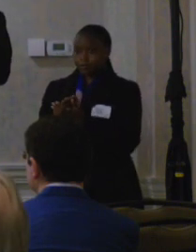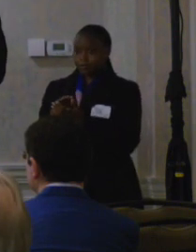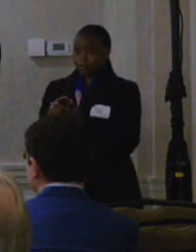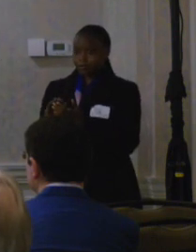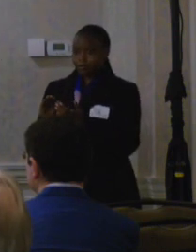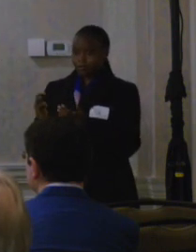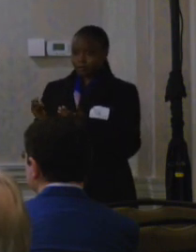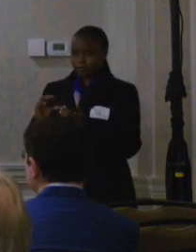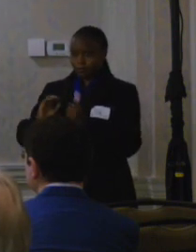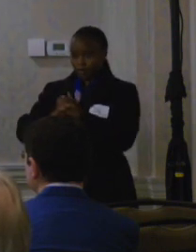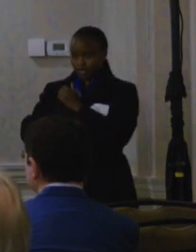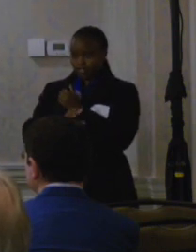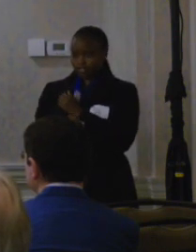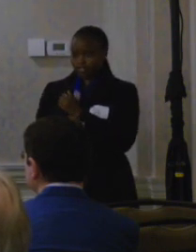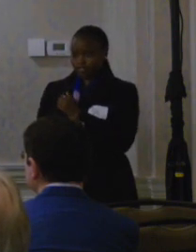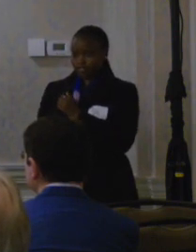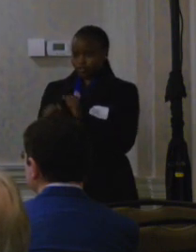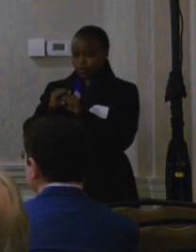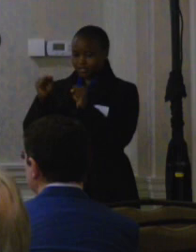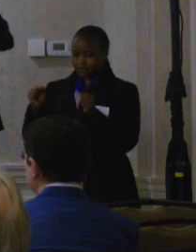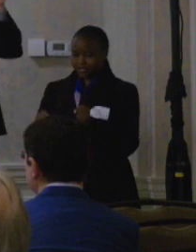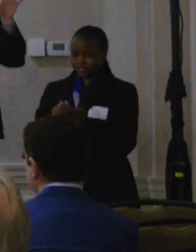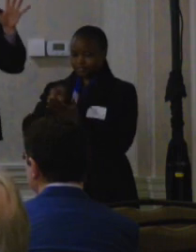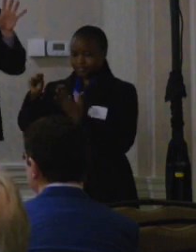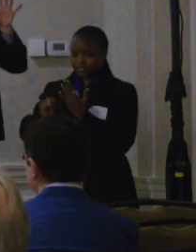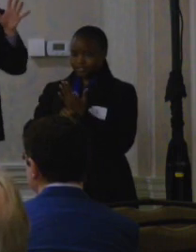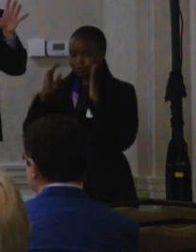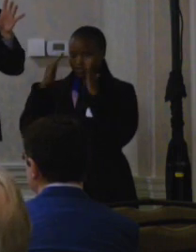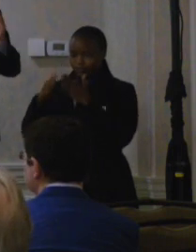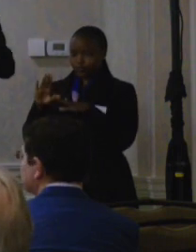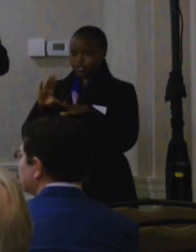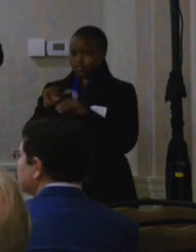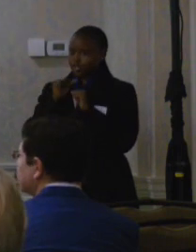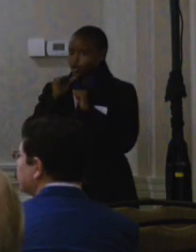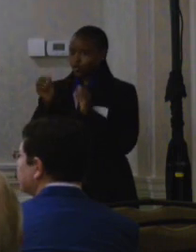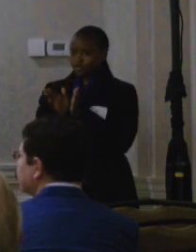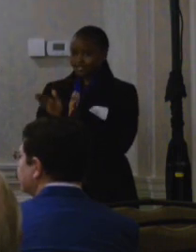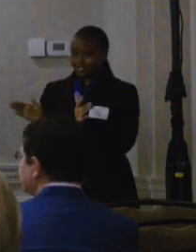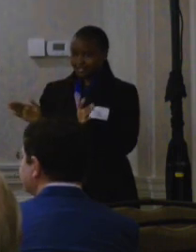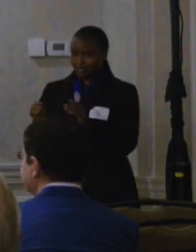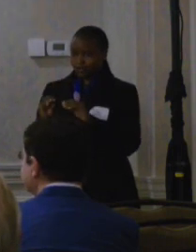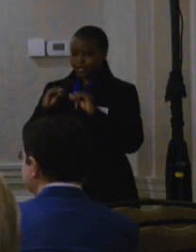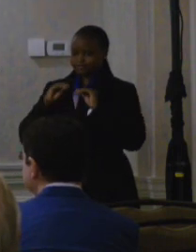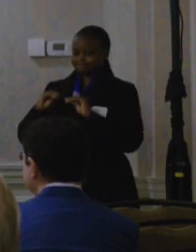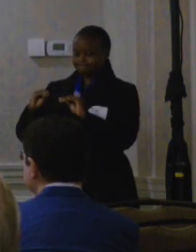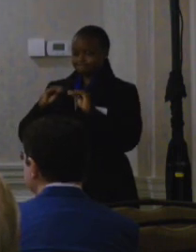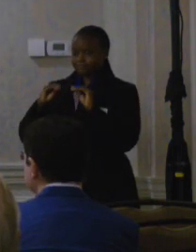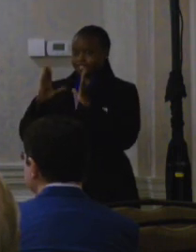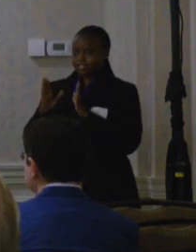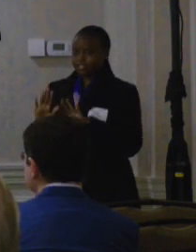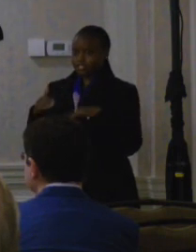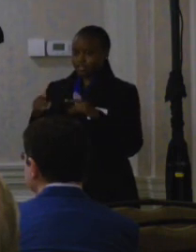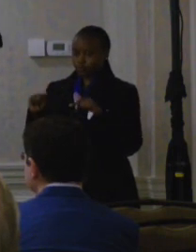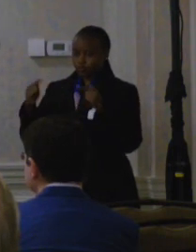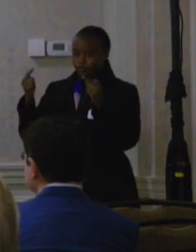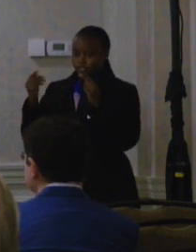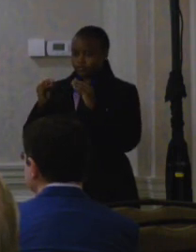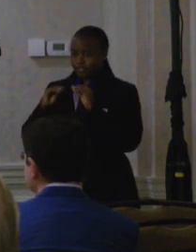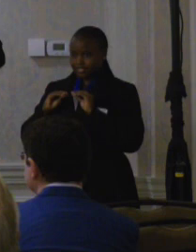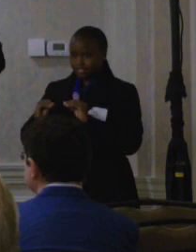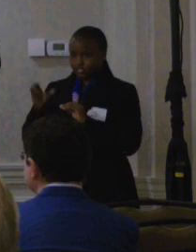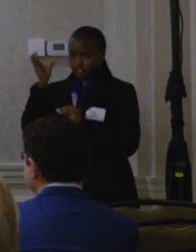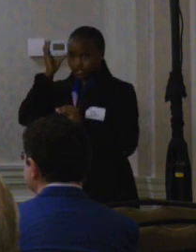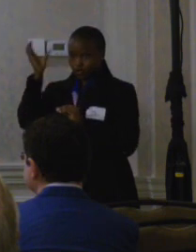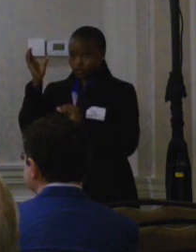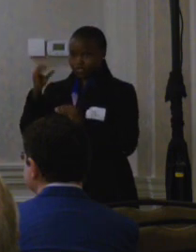specific subject focus, not general professional development, but teaching teachers how to effectively teach concepts